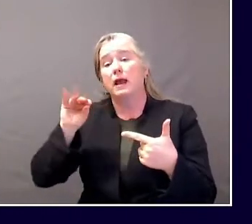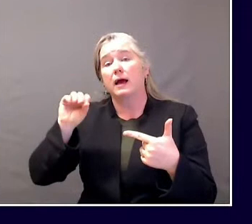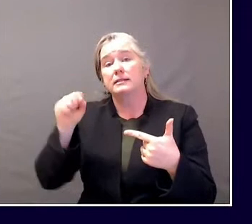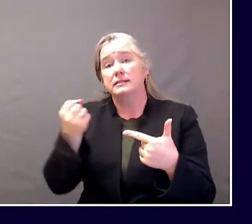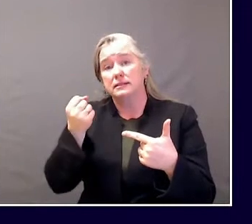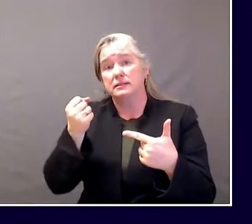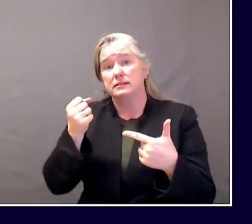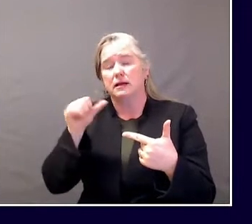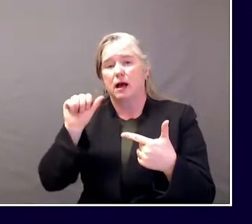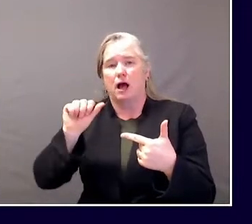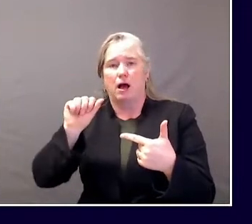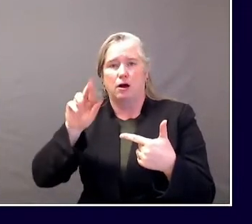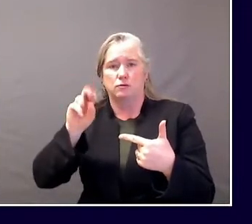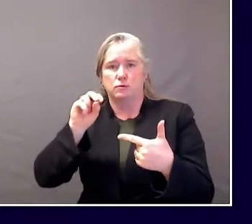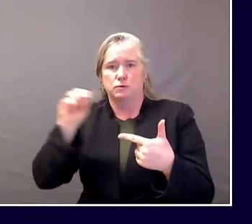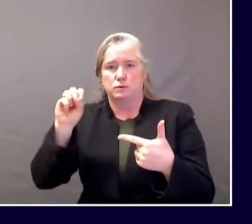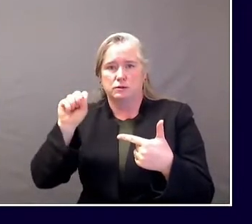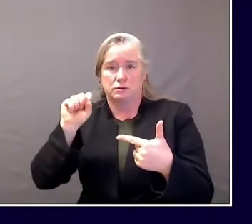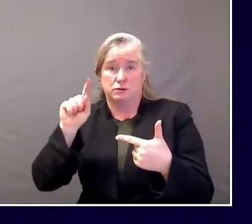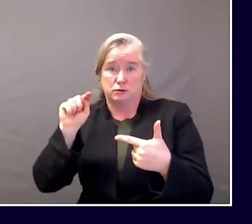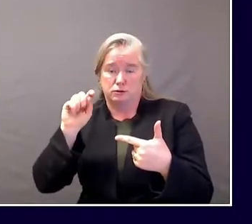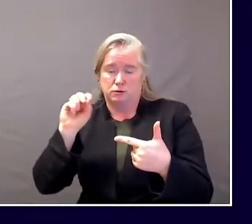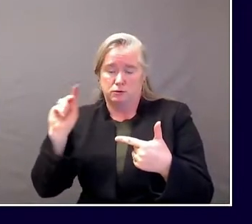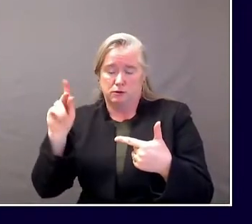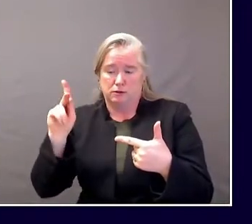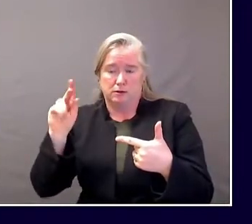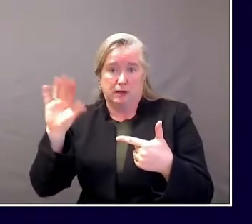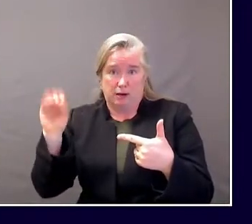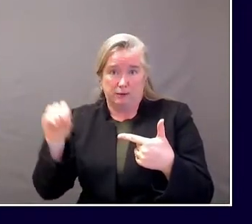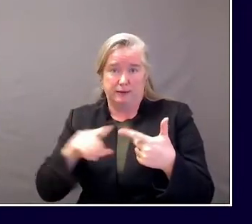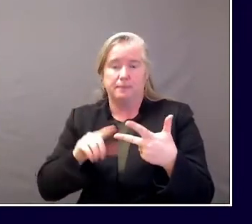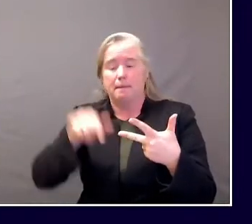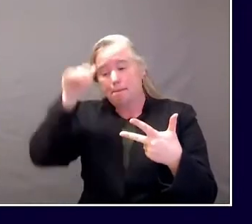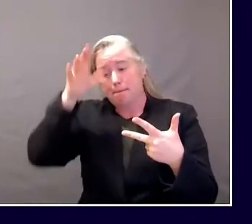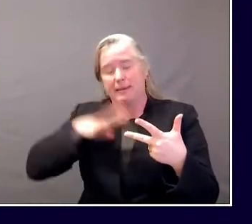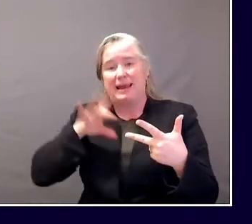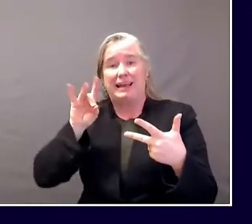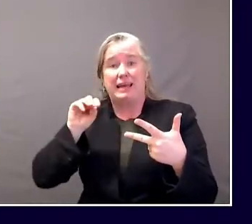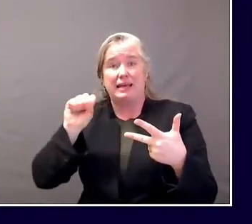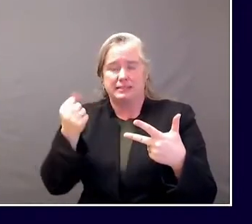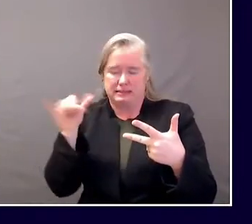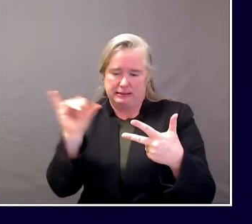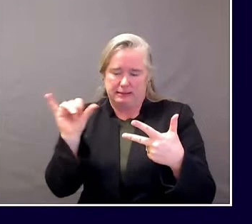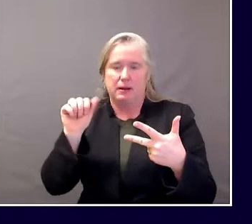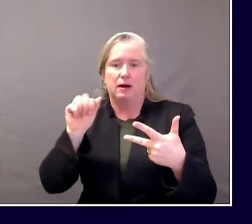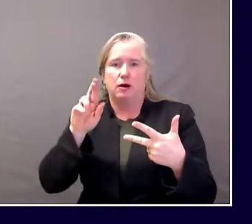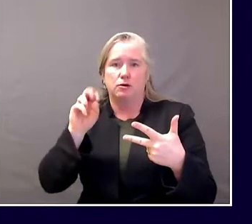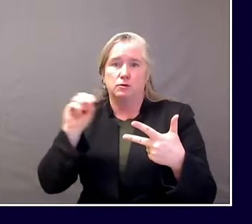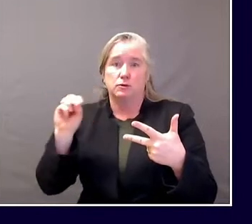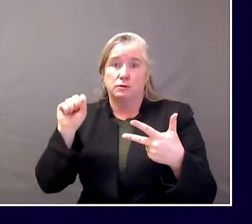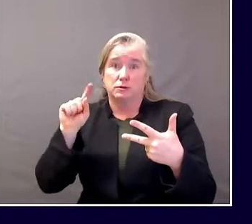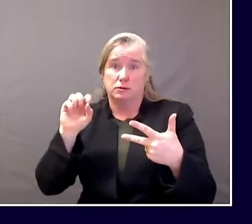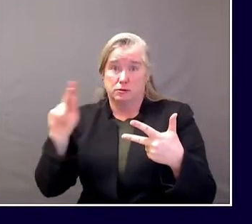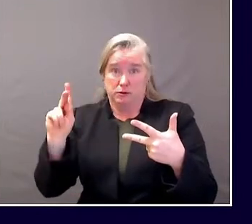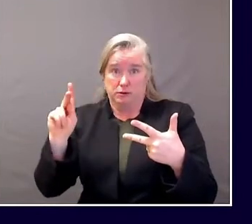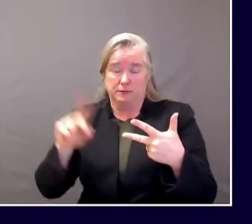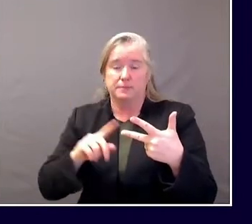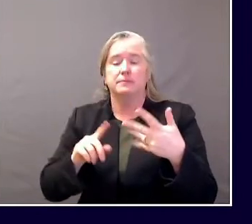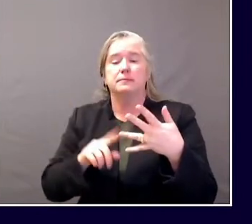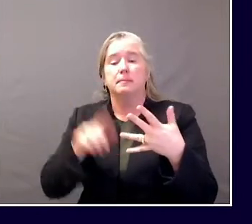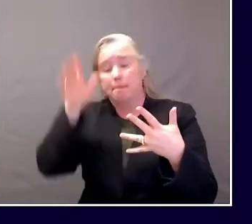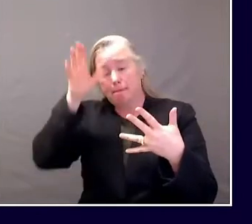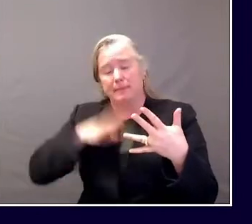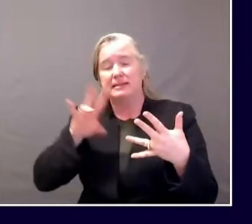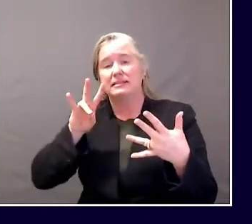90s from Aroostook County, a man in his 80s also from Aroostook County, a man in his